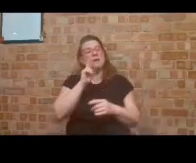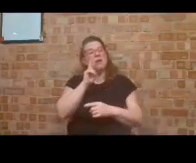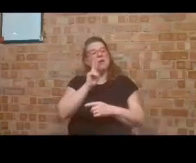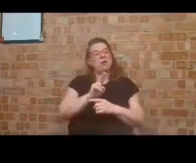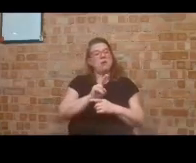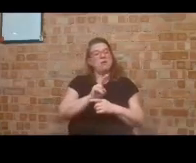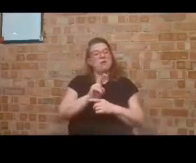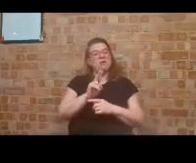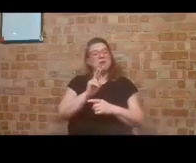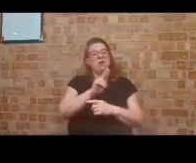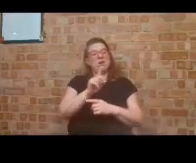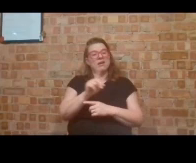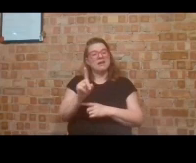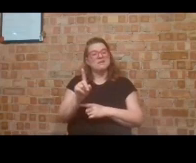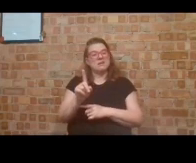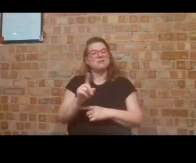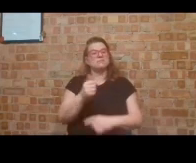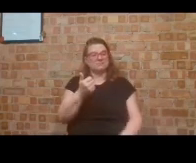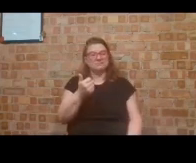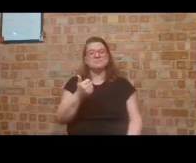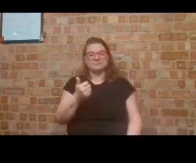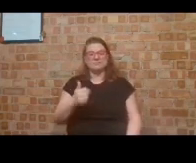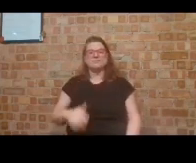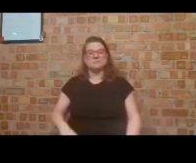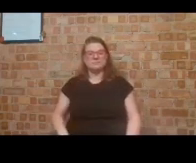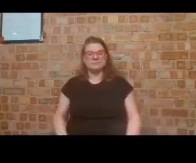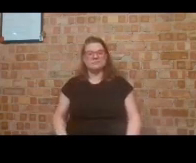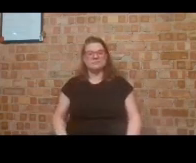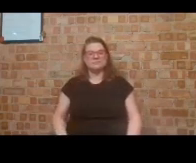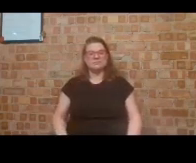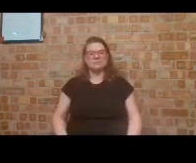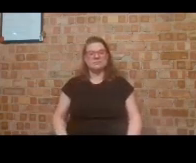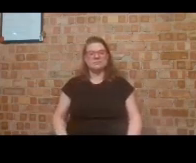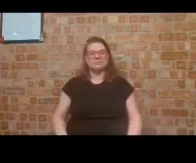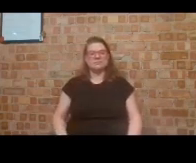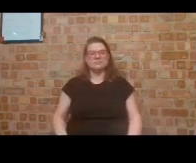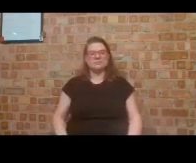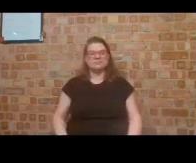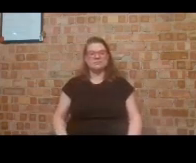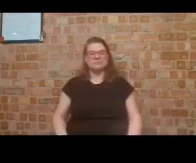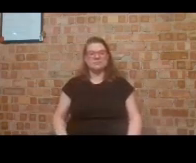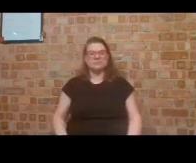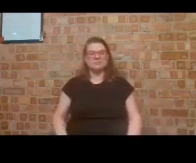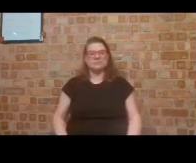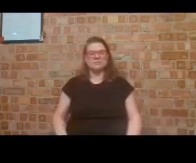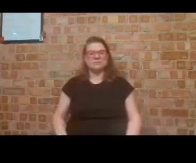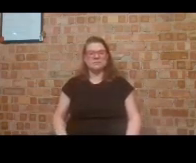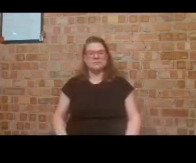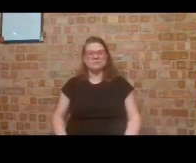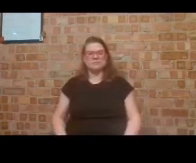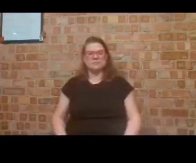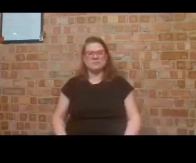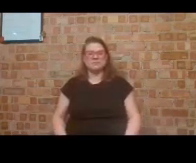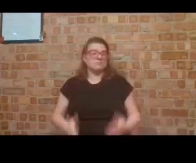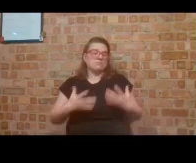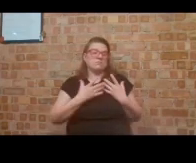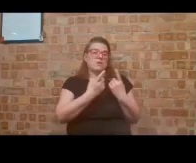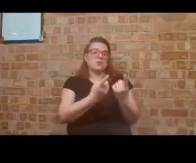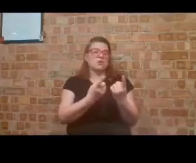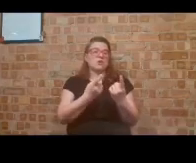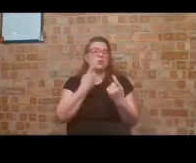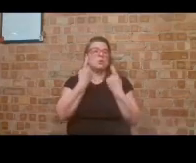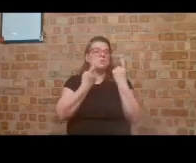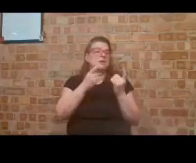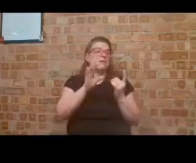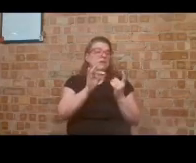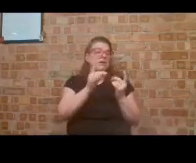with these settings and set them up as people would want them set up. The other thing, on this screen, there's an option for speaking rate. If I go back